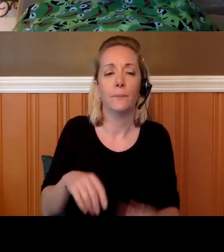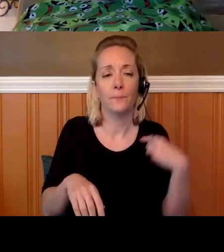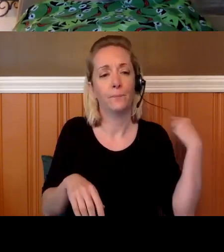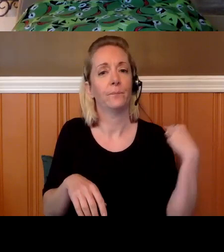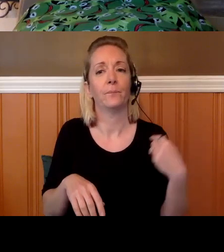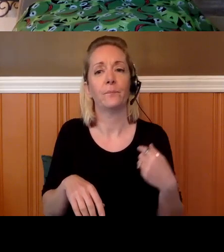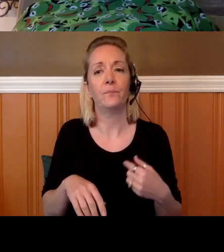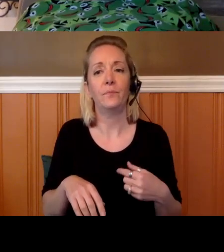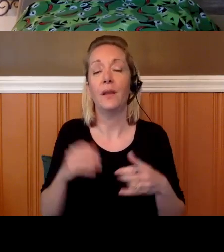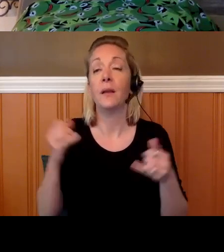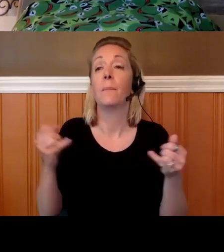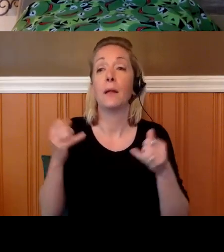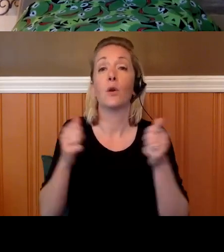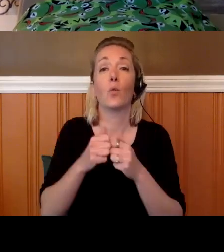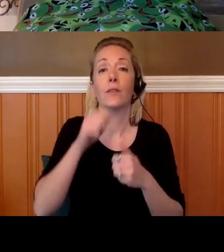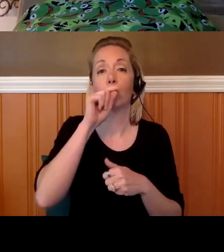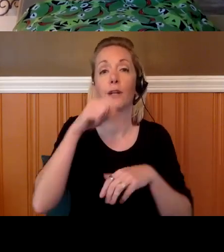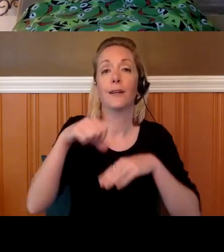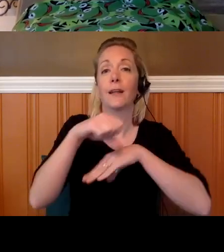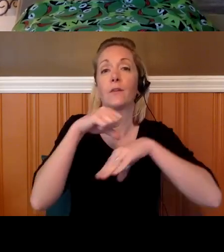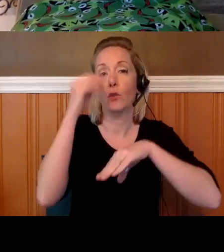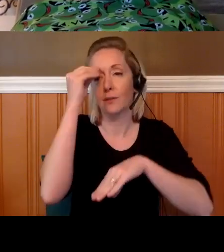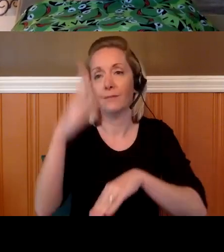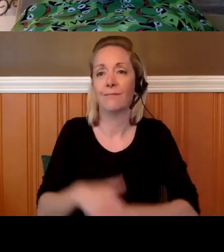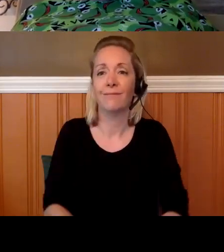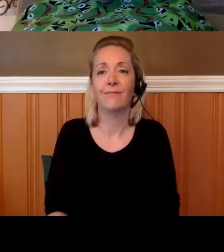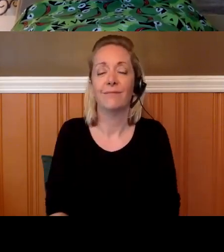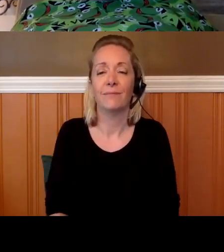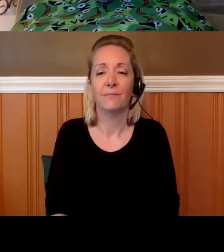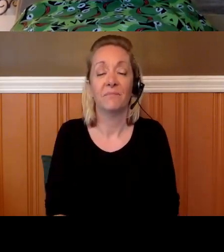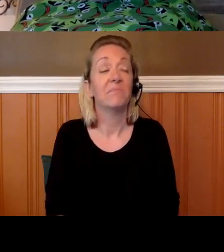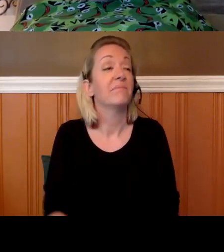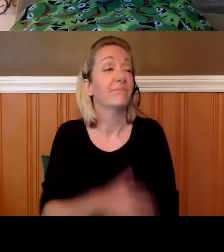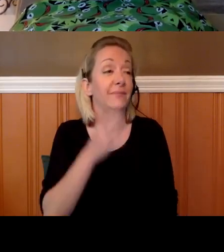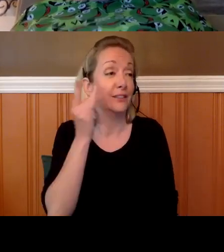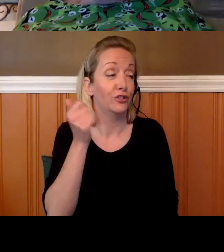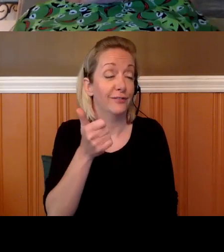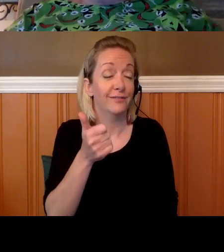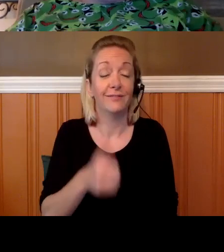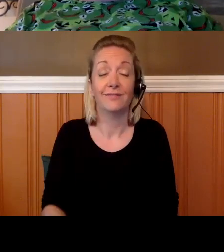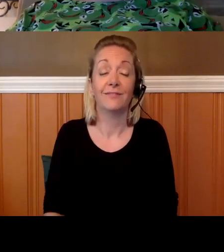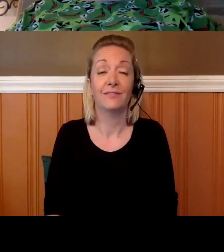Pasta with chicken in sauce. That sounds good to me.